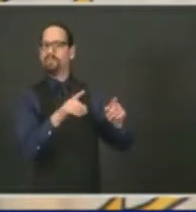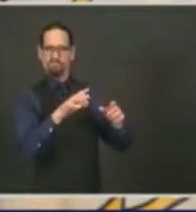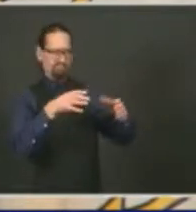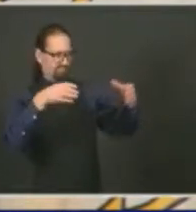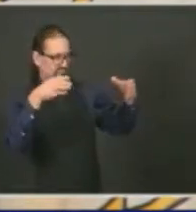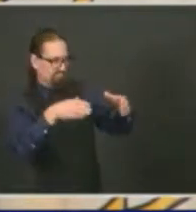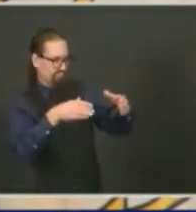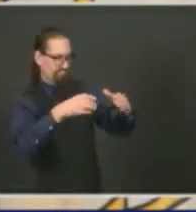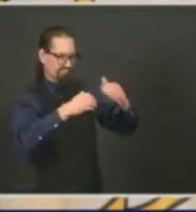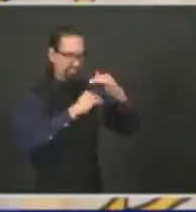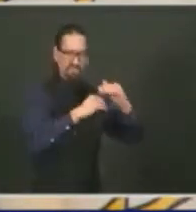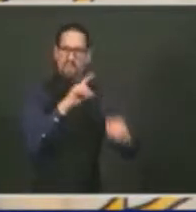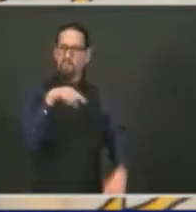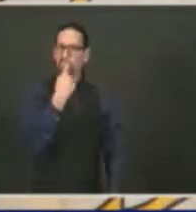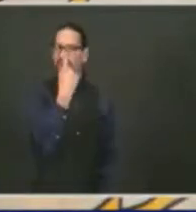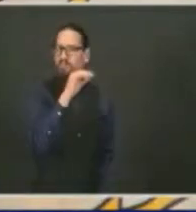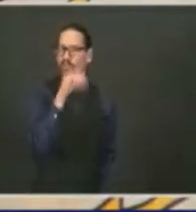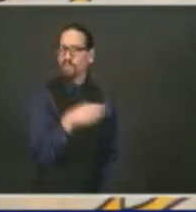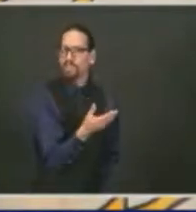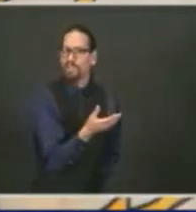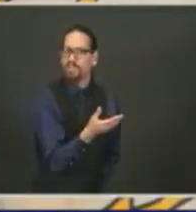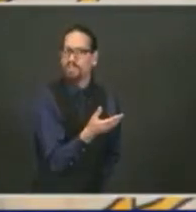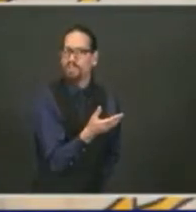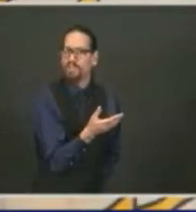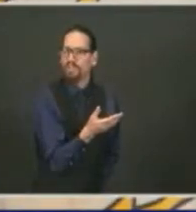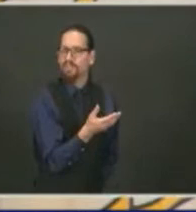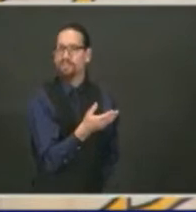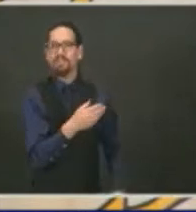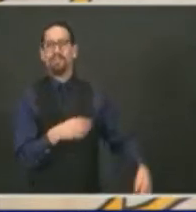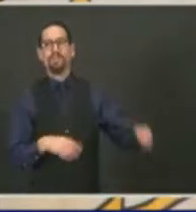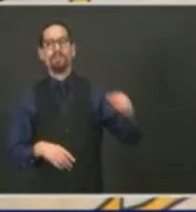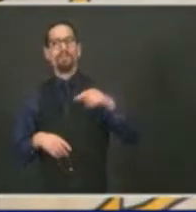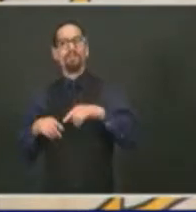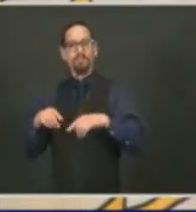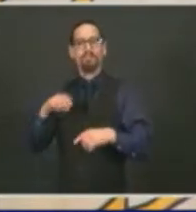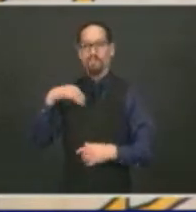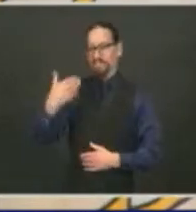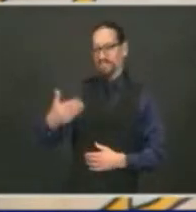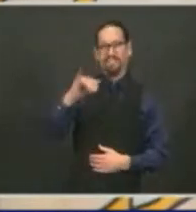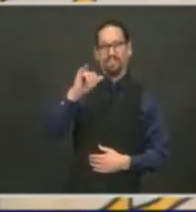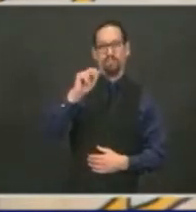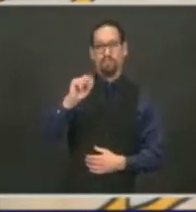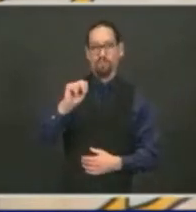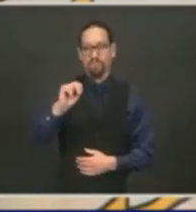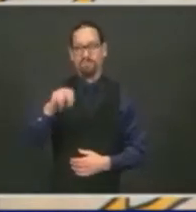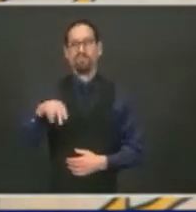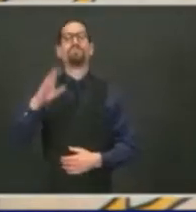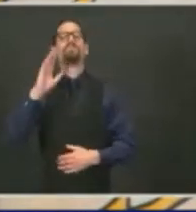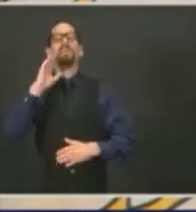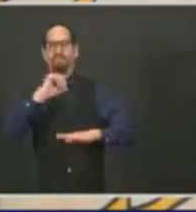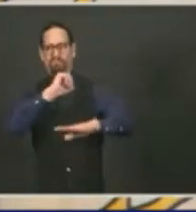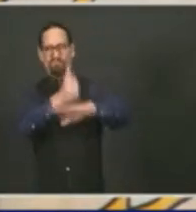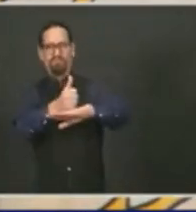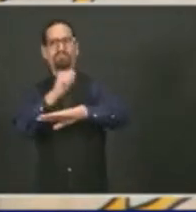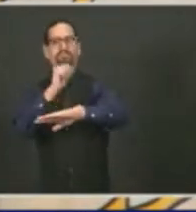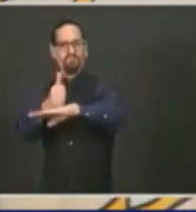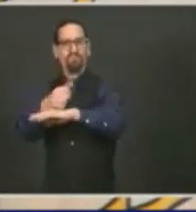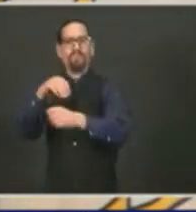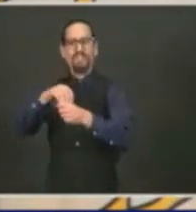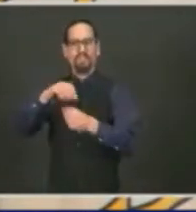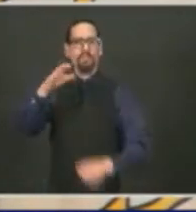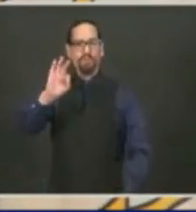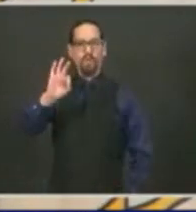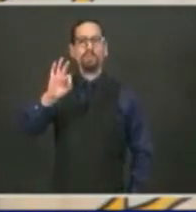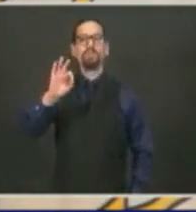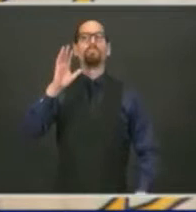help's on the way. We're going to get out there in January and do what we've done in Central Falls across the state. Much more testing on a